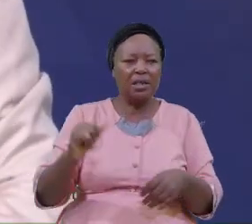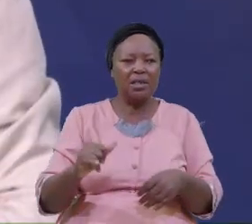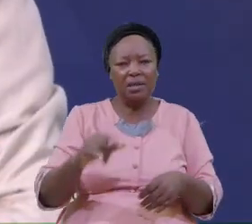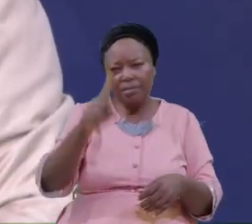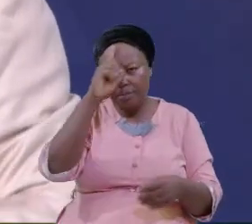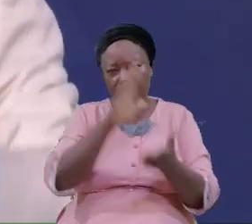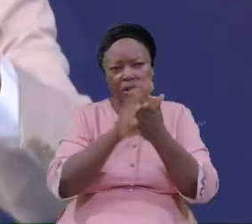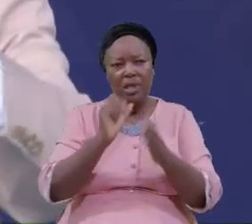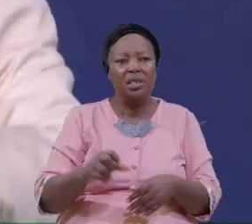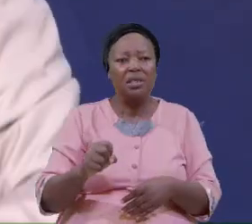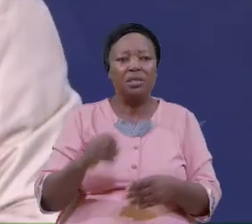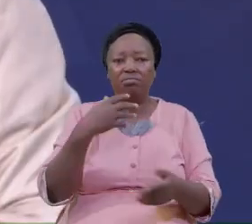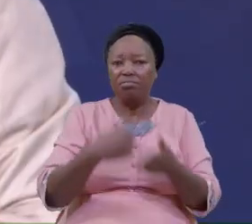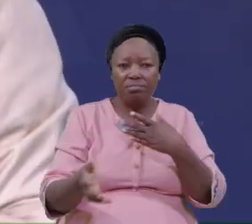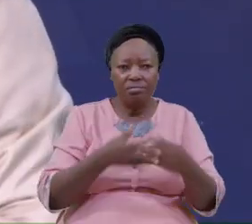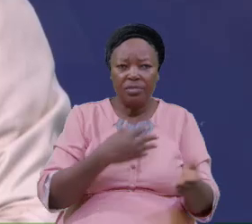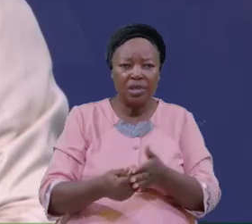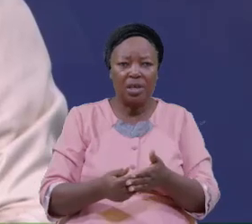things are true,